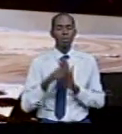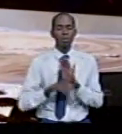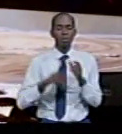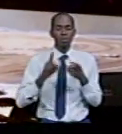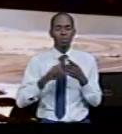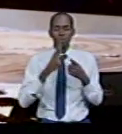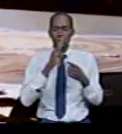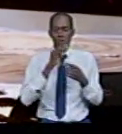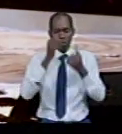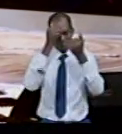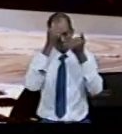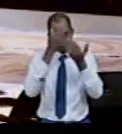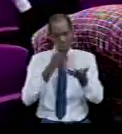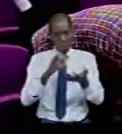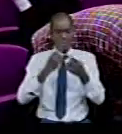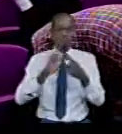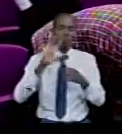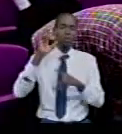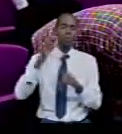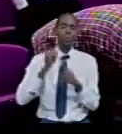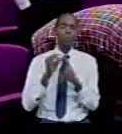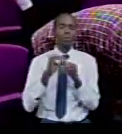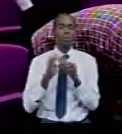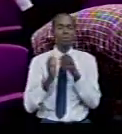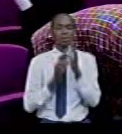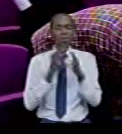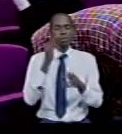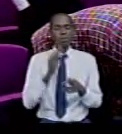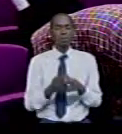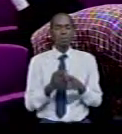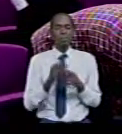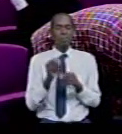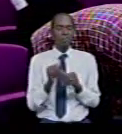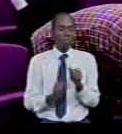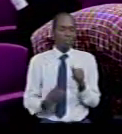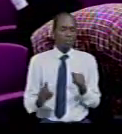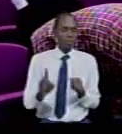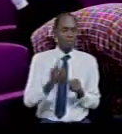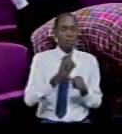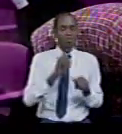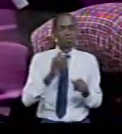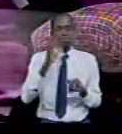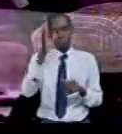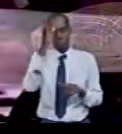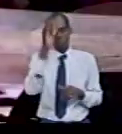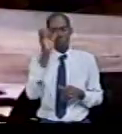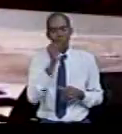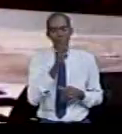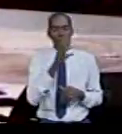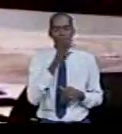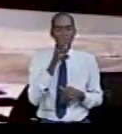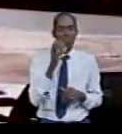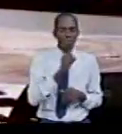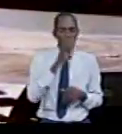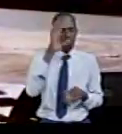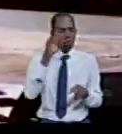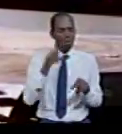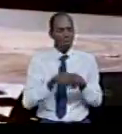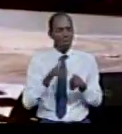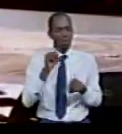your word in Jesus' name. Everyone, fathers and mothers, brothers and